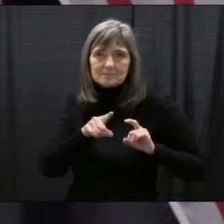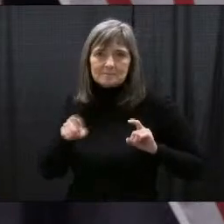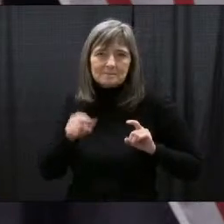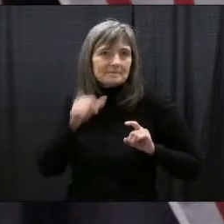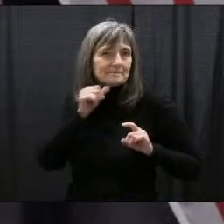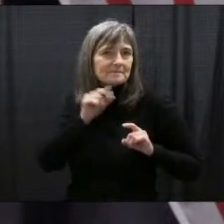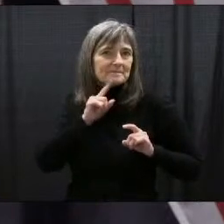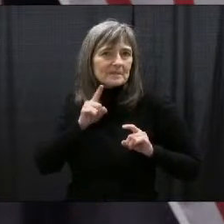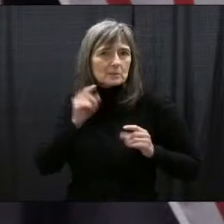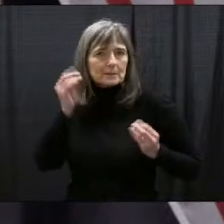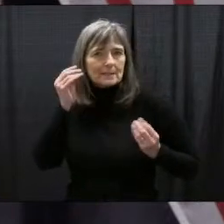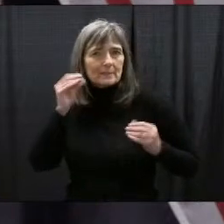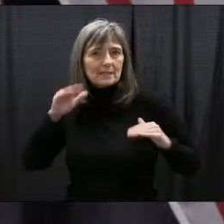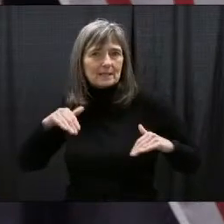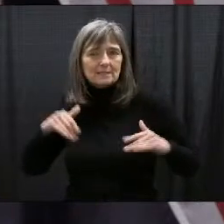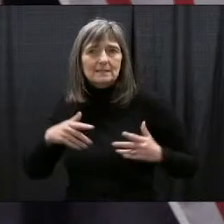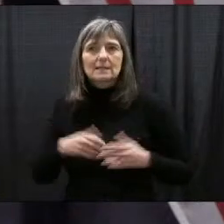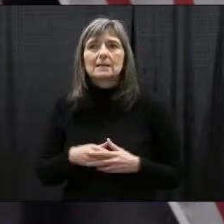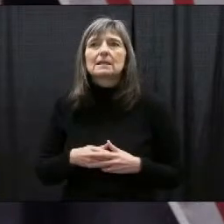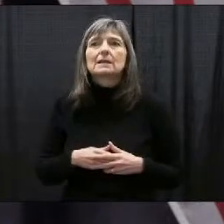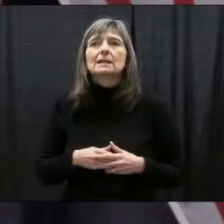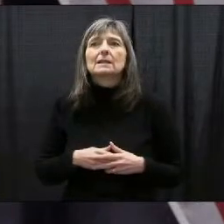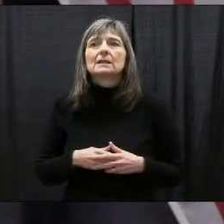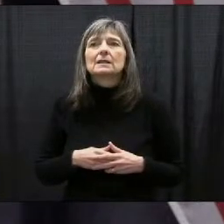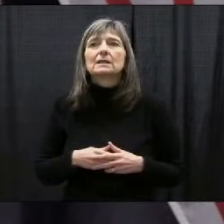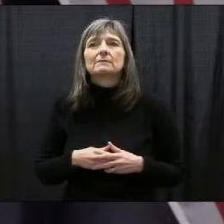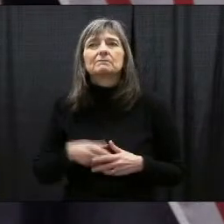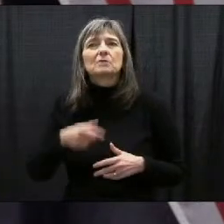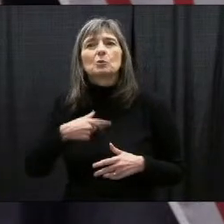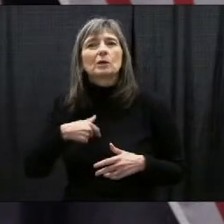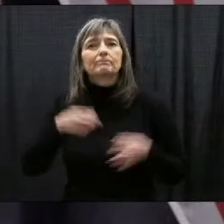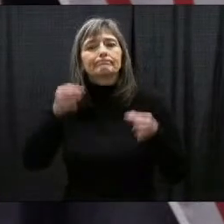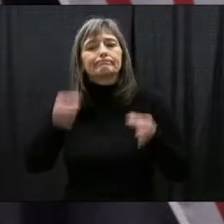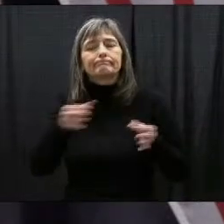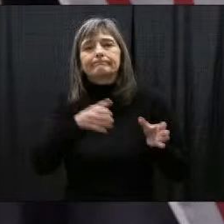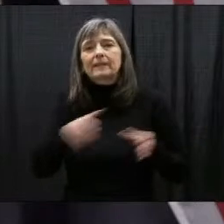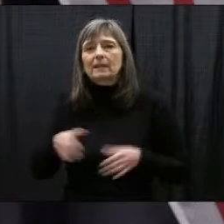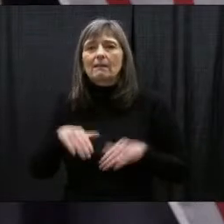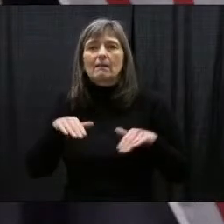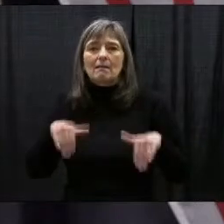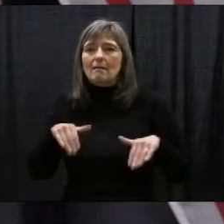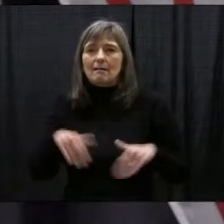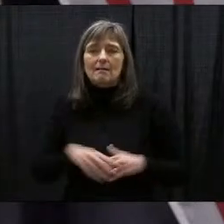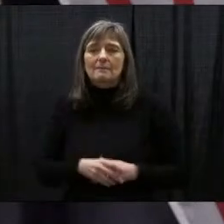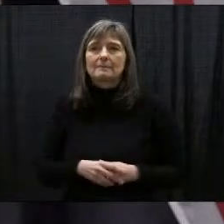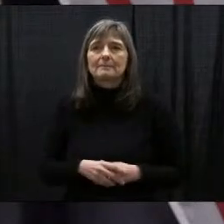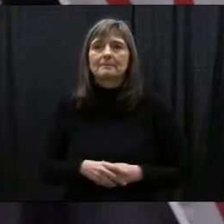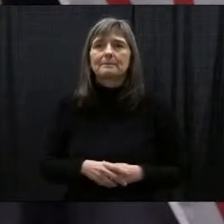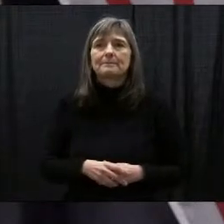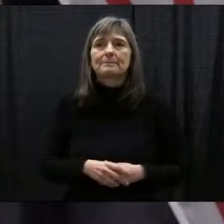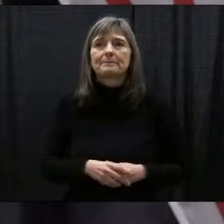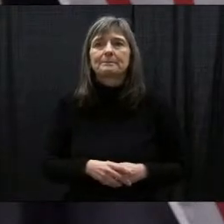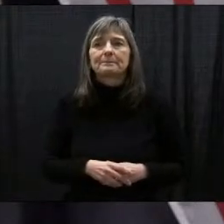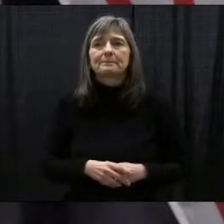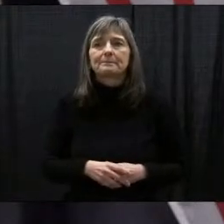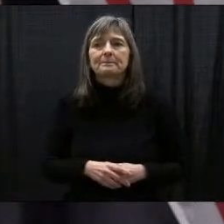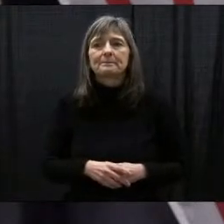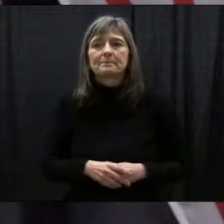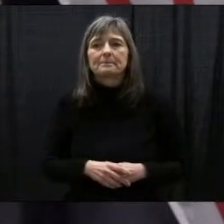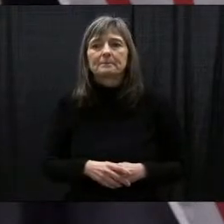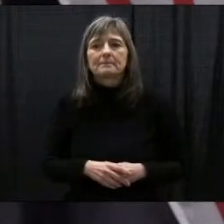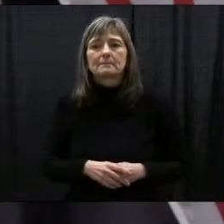So we haven't come down on a definitive plan at this point. Certainly, I think